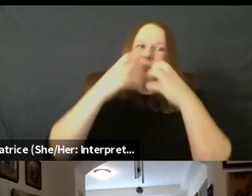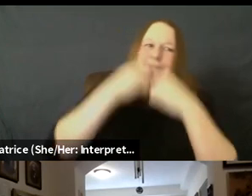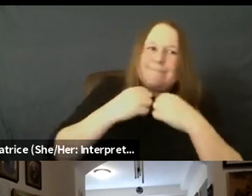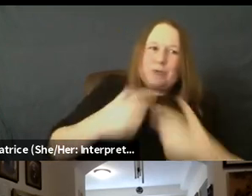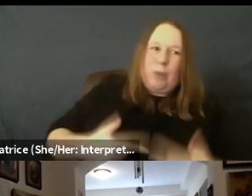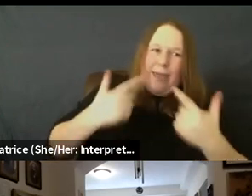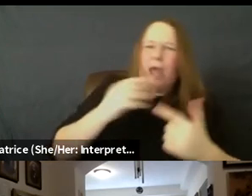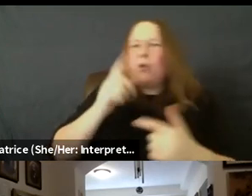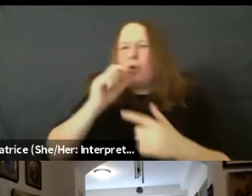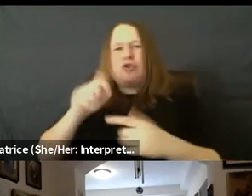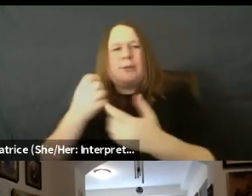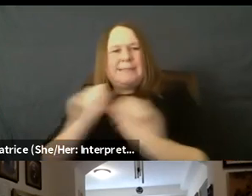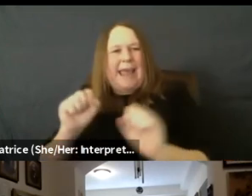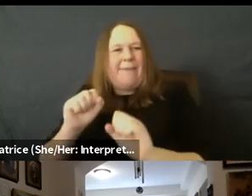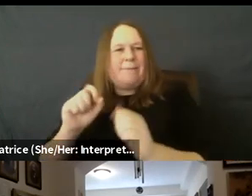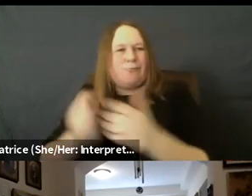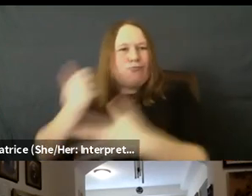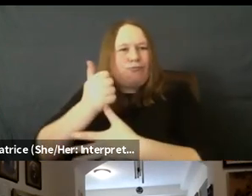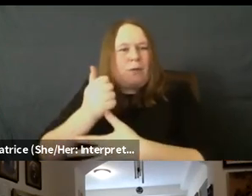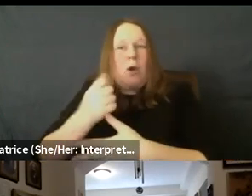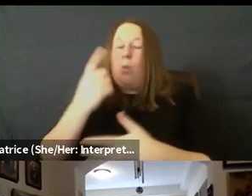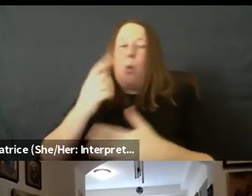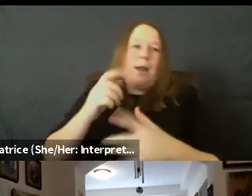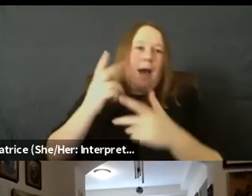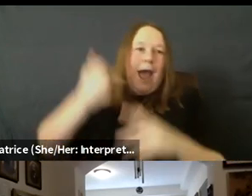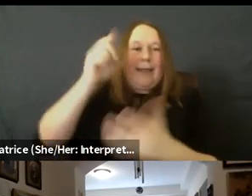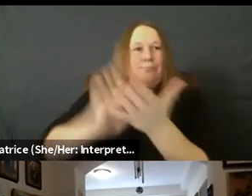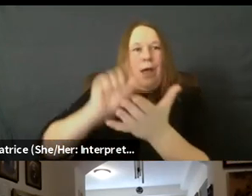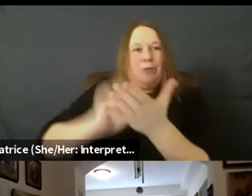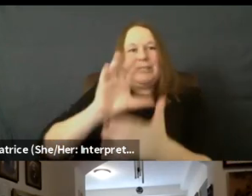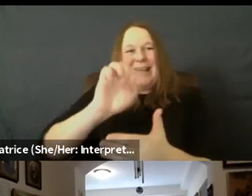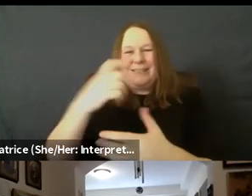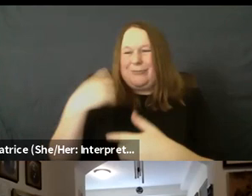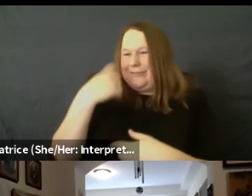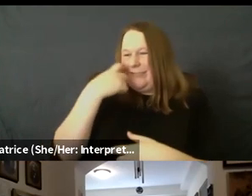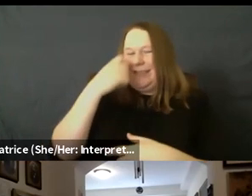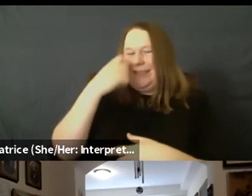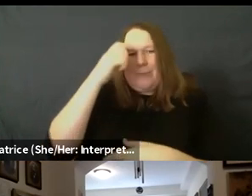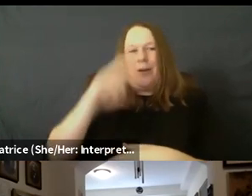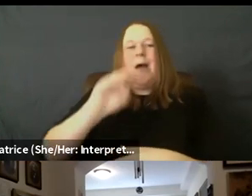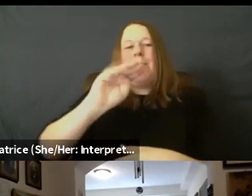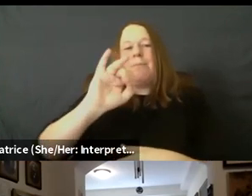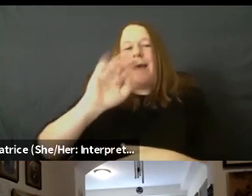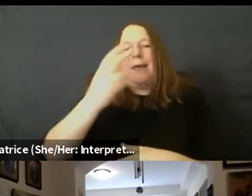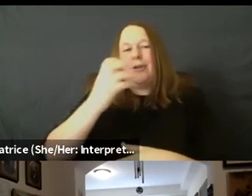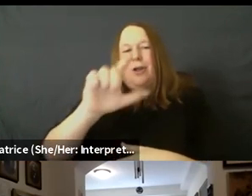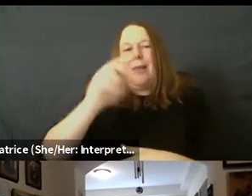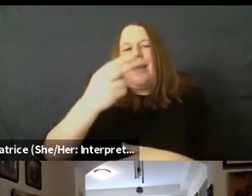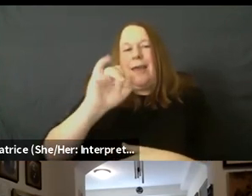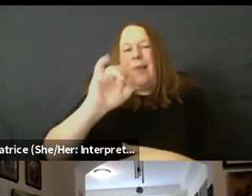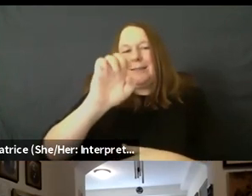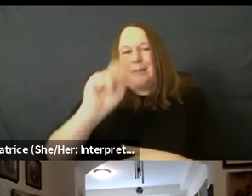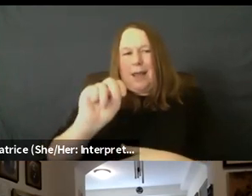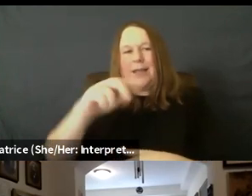are worth saving. And we saw in one very highly publicized case over the summer of Michael Hickson, who is a Black disabled man